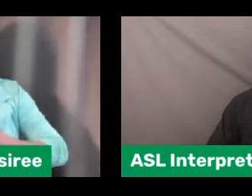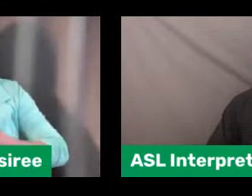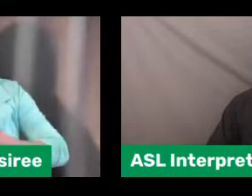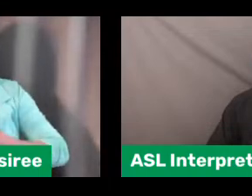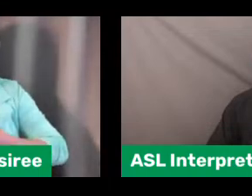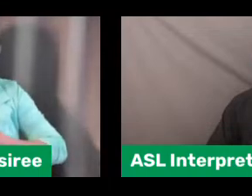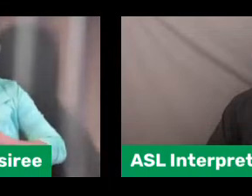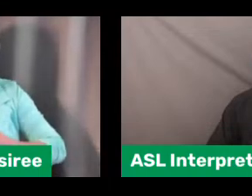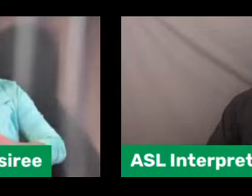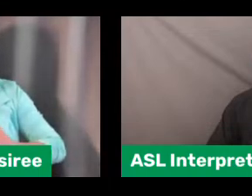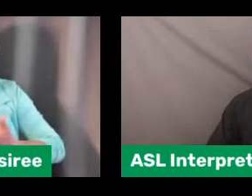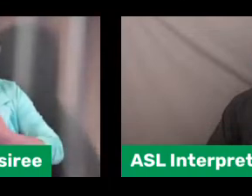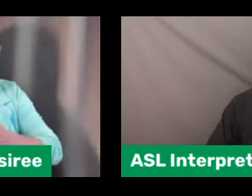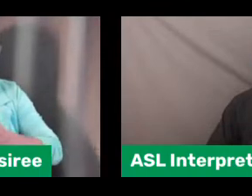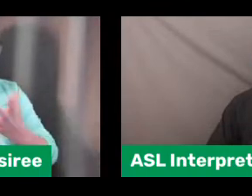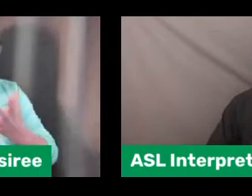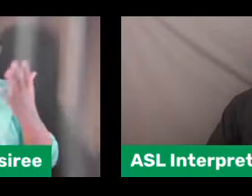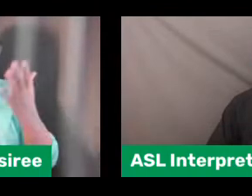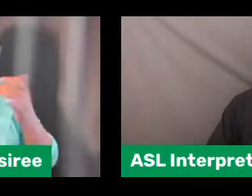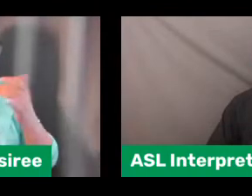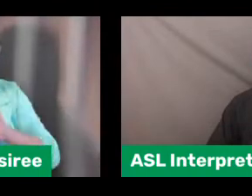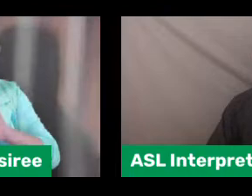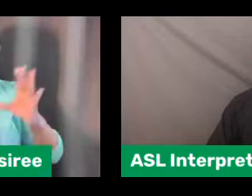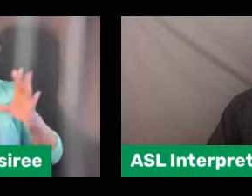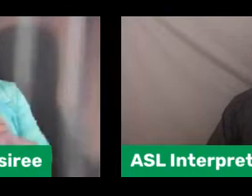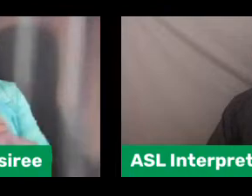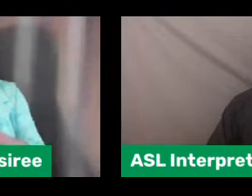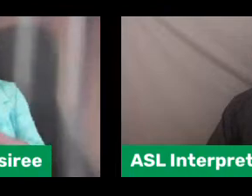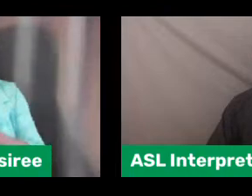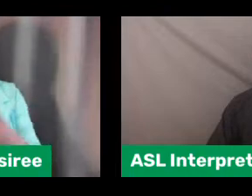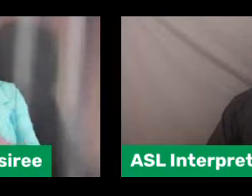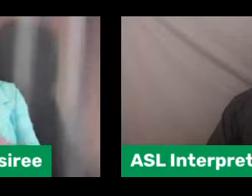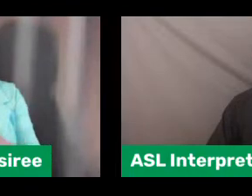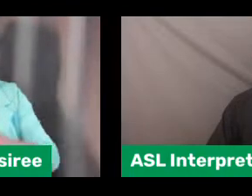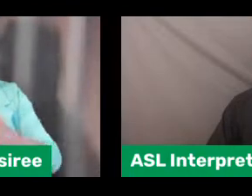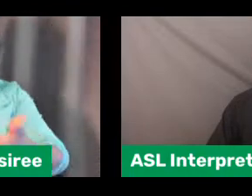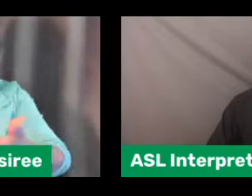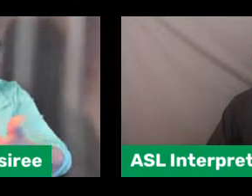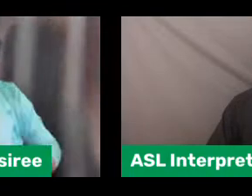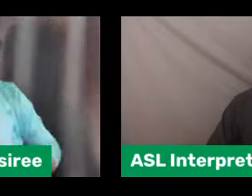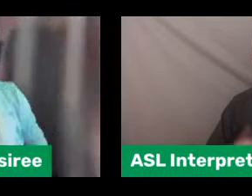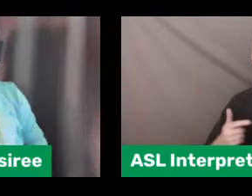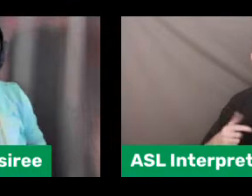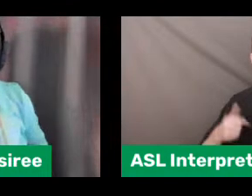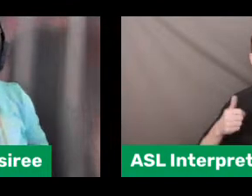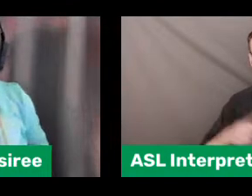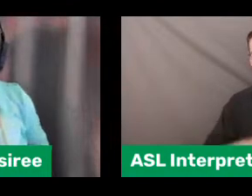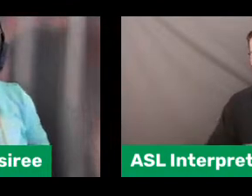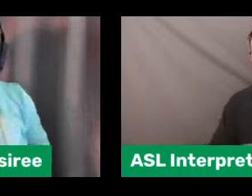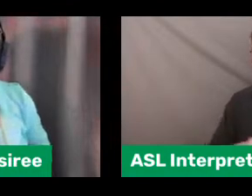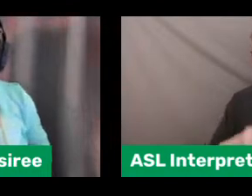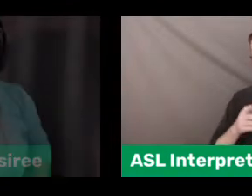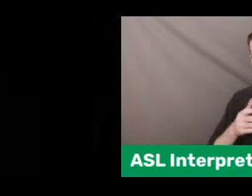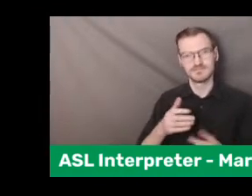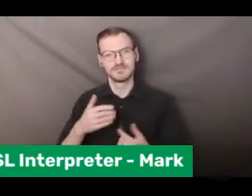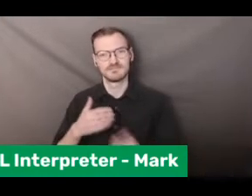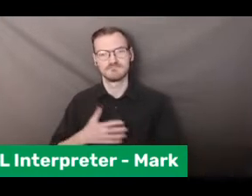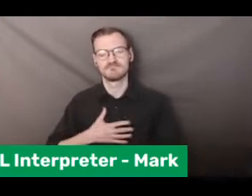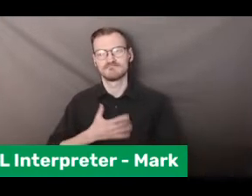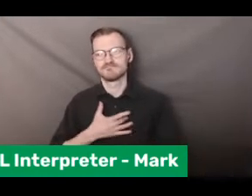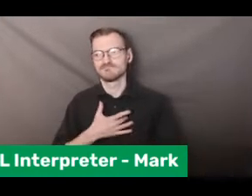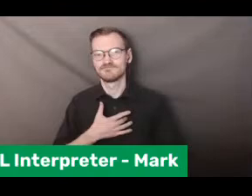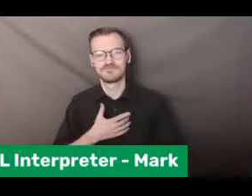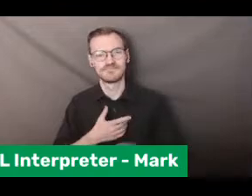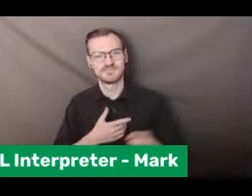world? And for me, this image somewhat summarizes the term that my dear